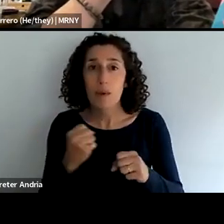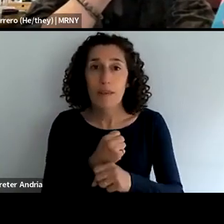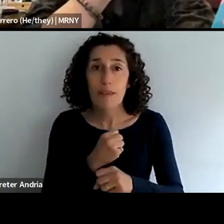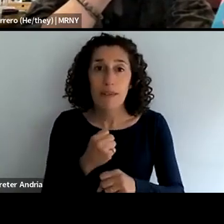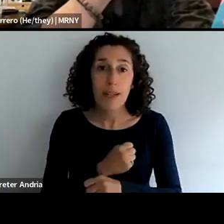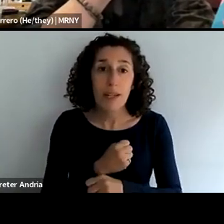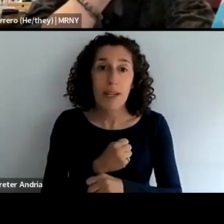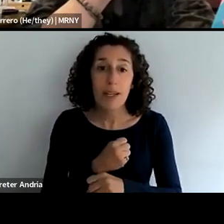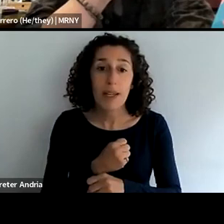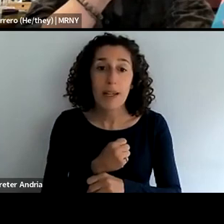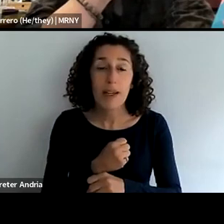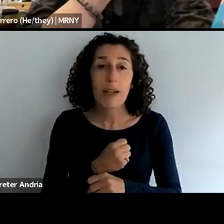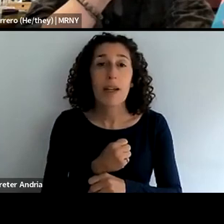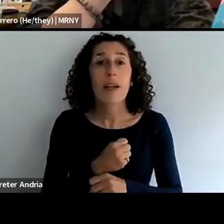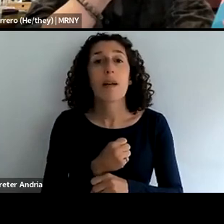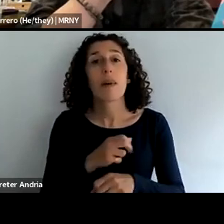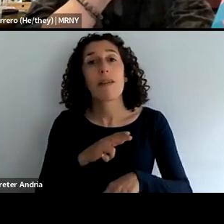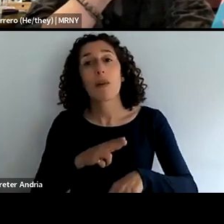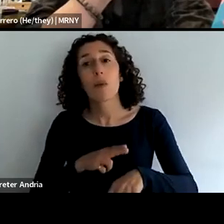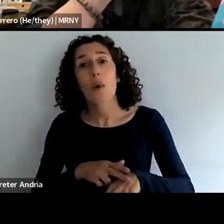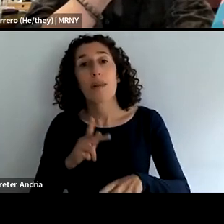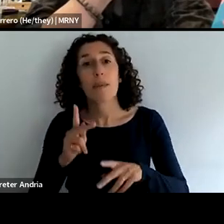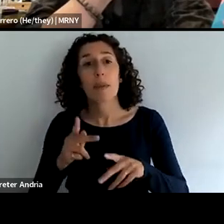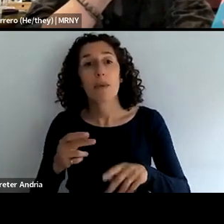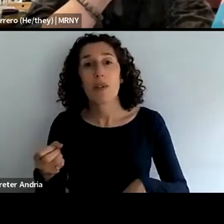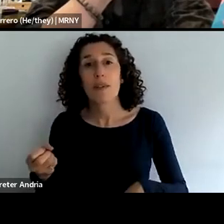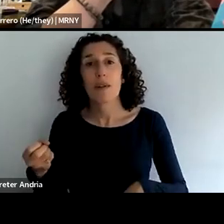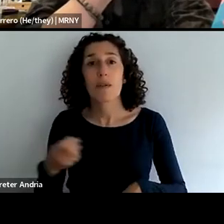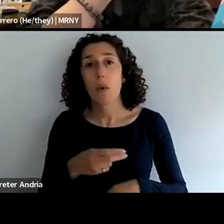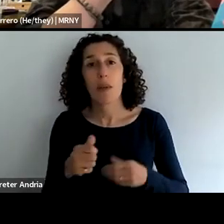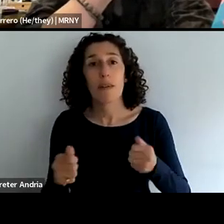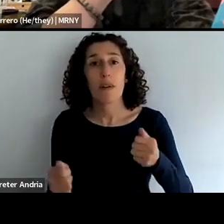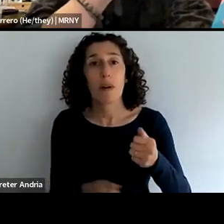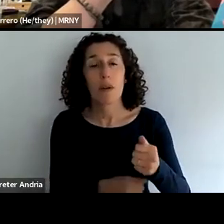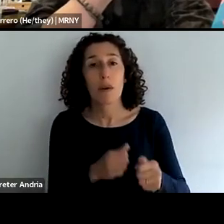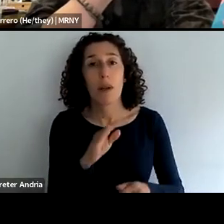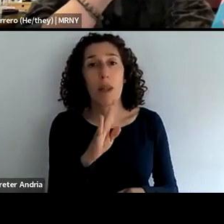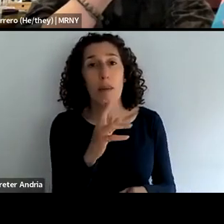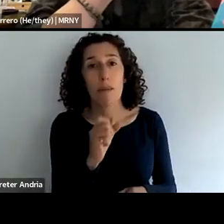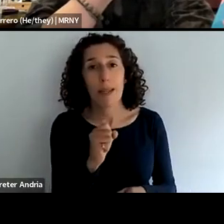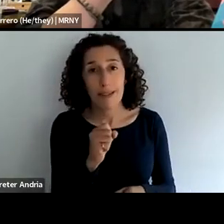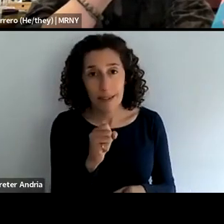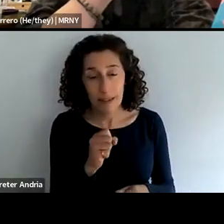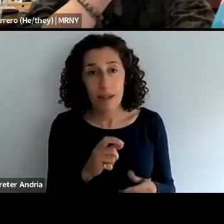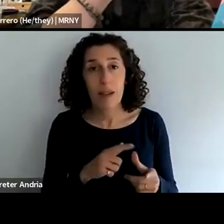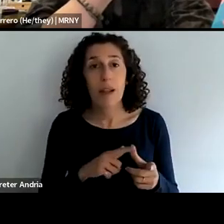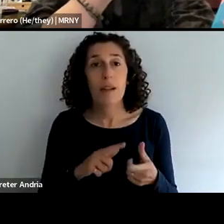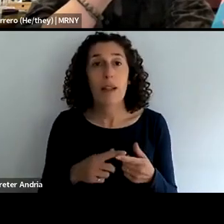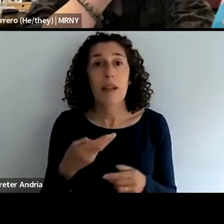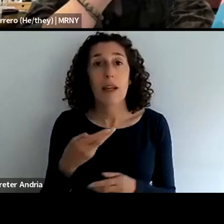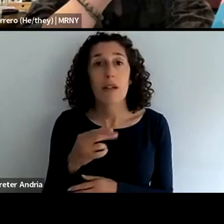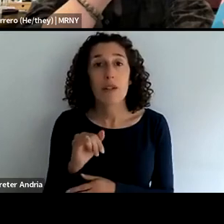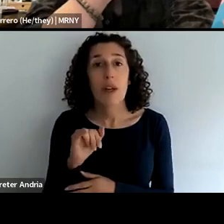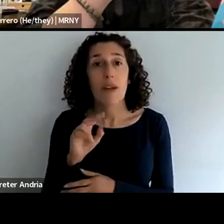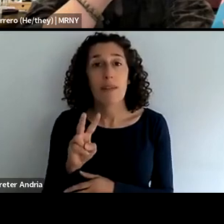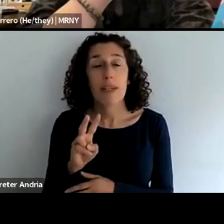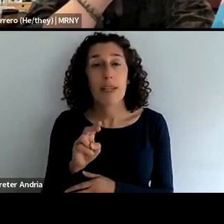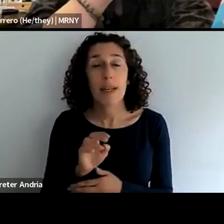under the bus. And HIV hit the community real hard, so a lot of things